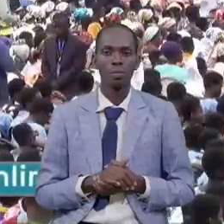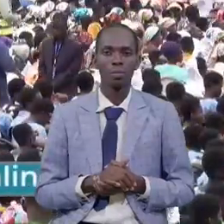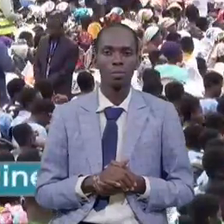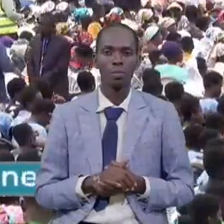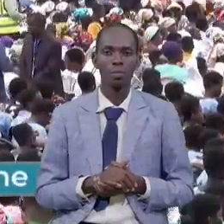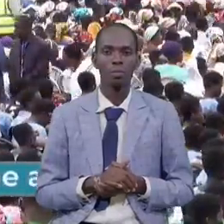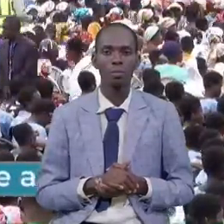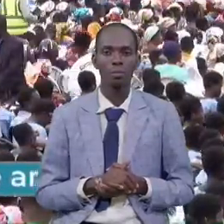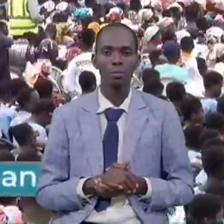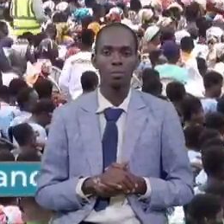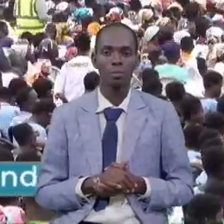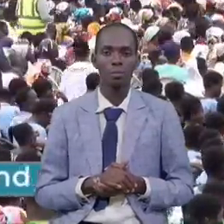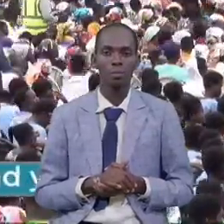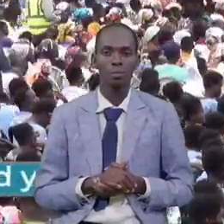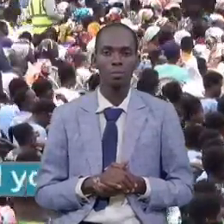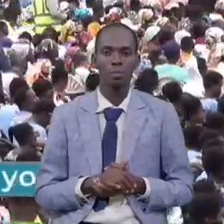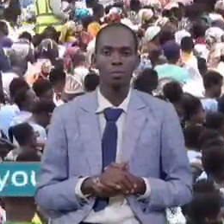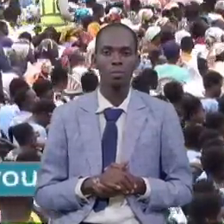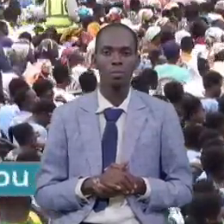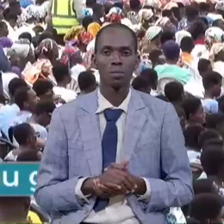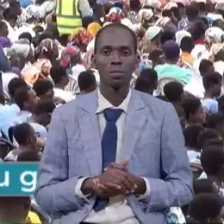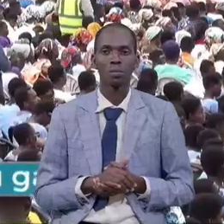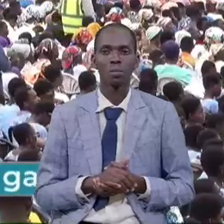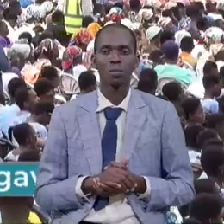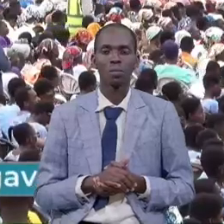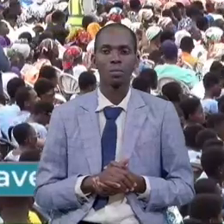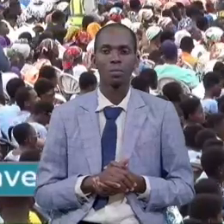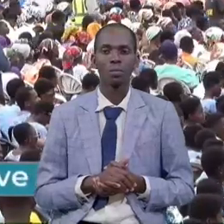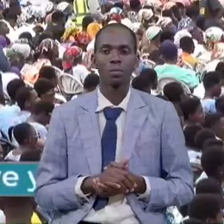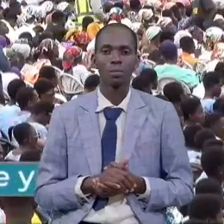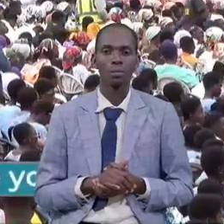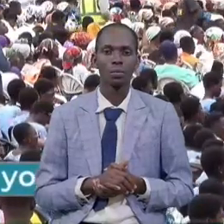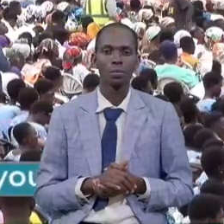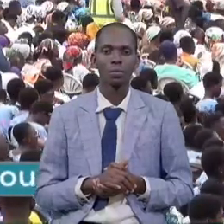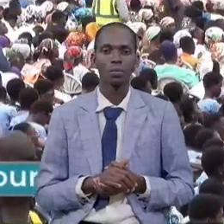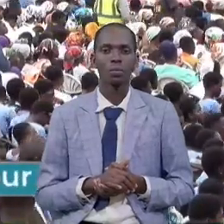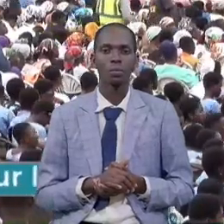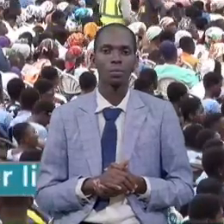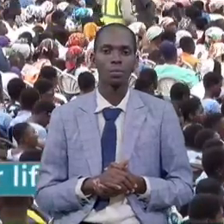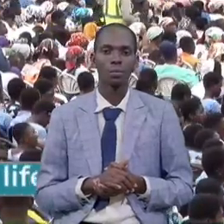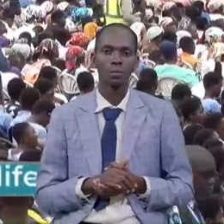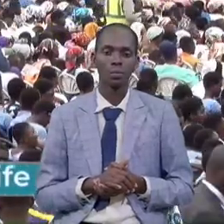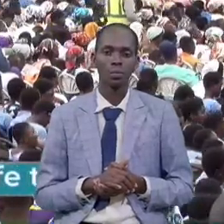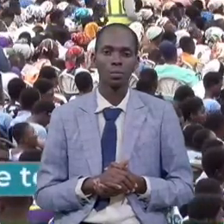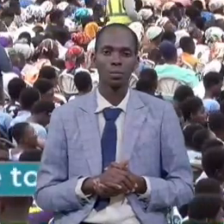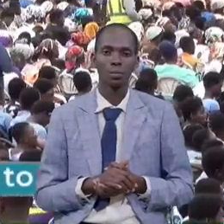an end. You have sorted the cars out. Don't dump them anywhere.